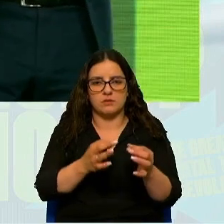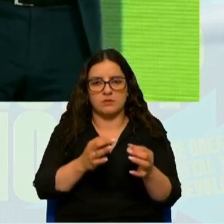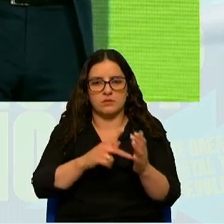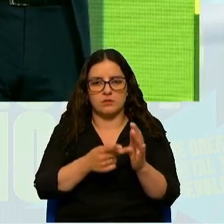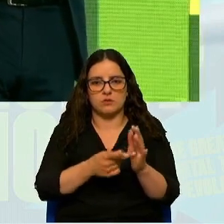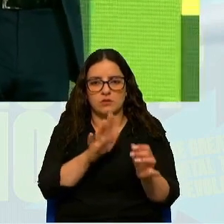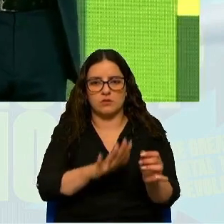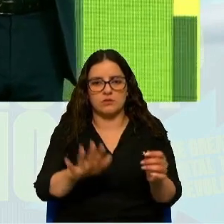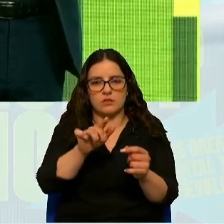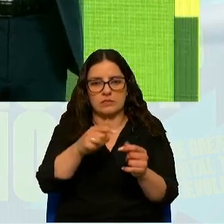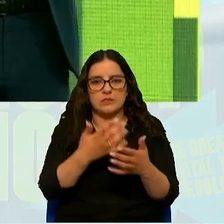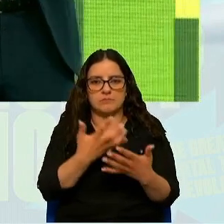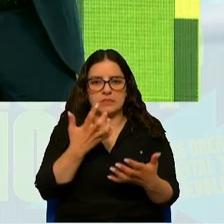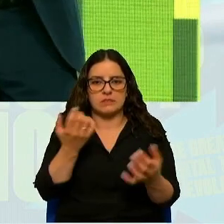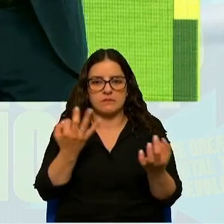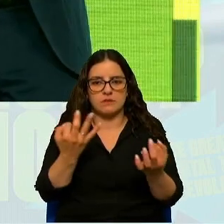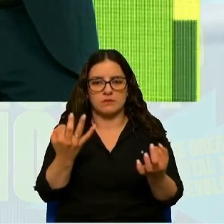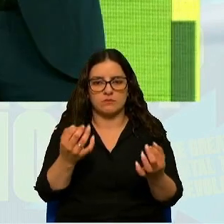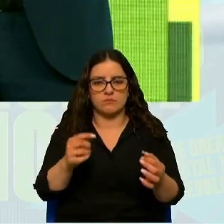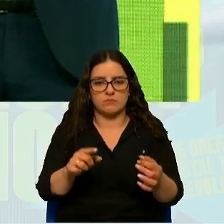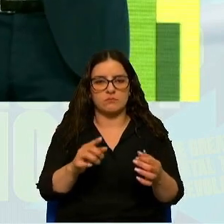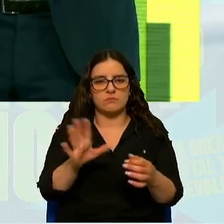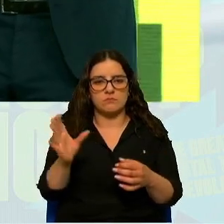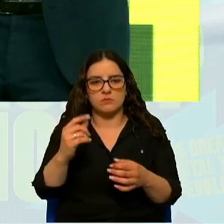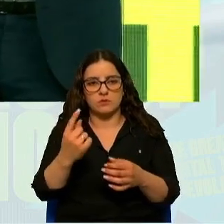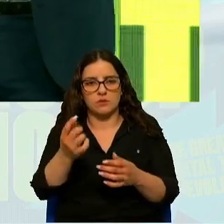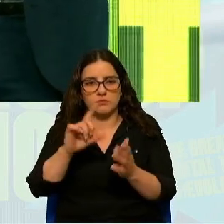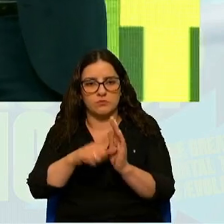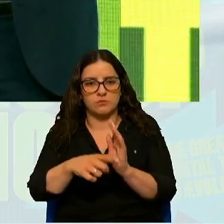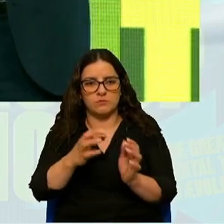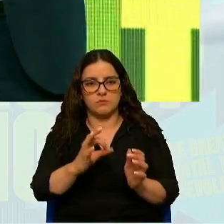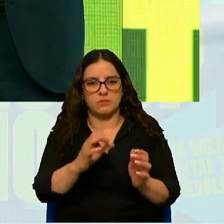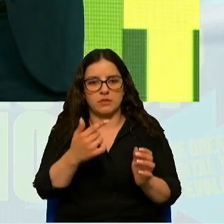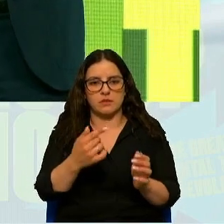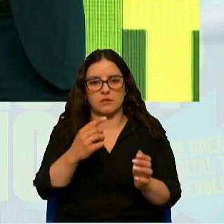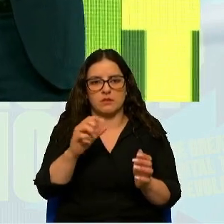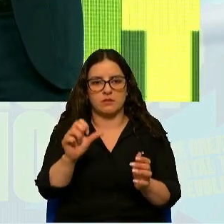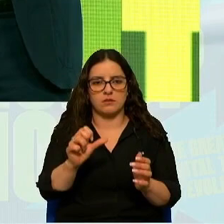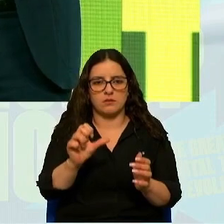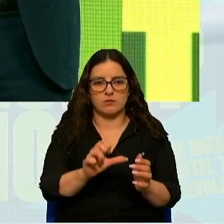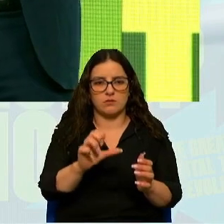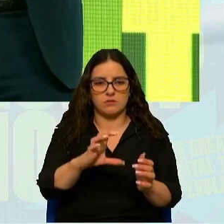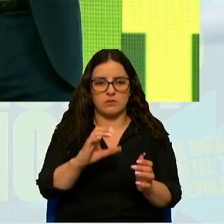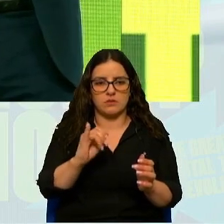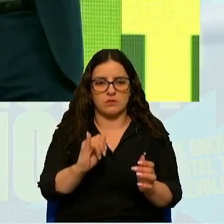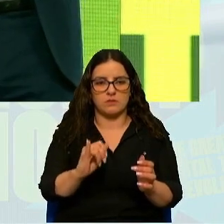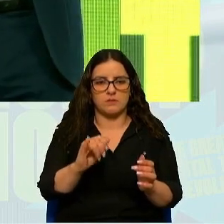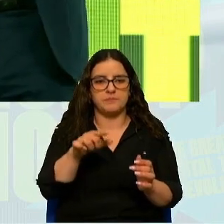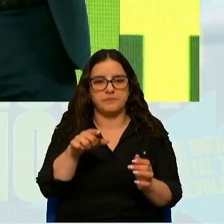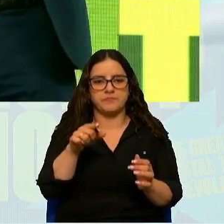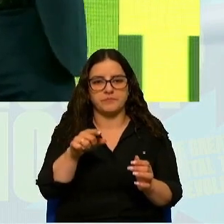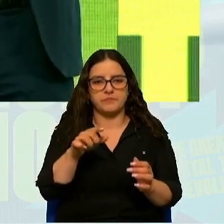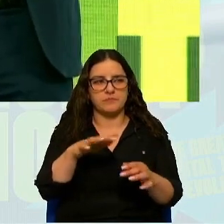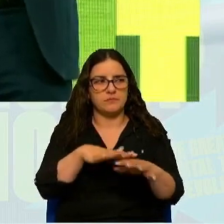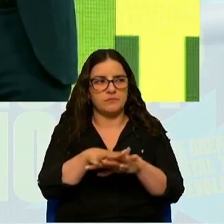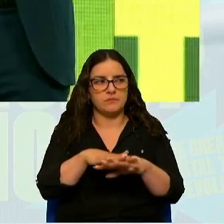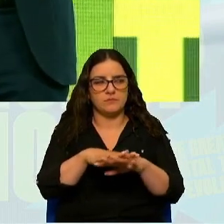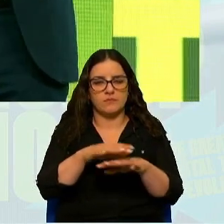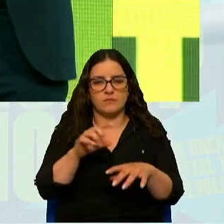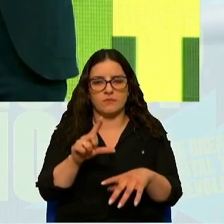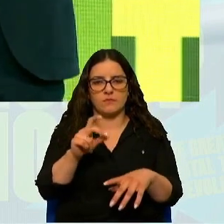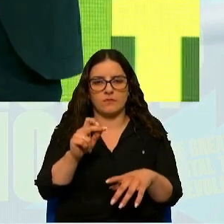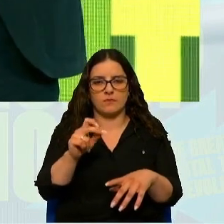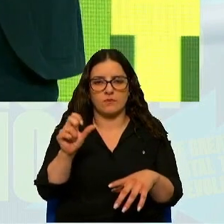machines, which is also relevant. Another project, which is PTCI. Now, what is PTQCI? It's a